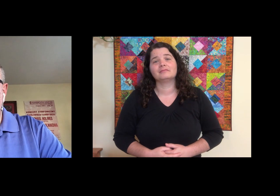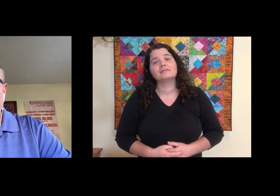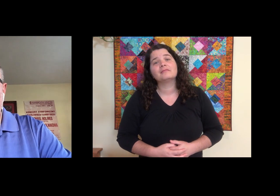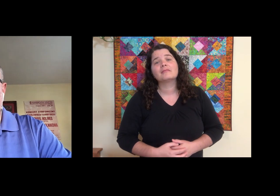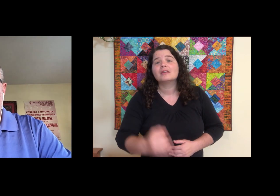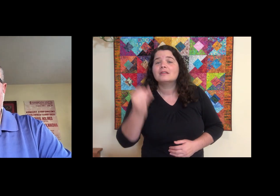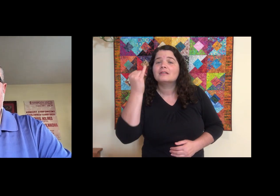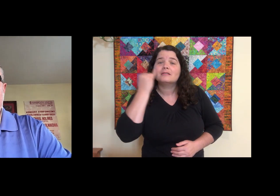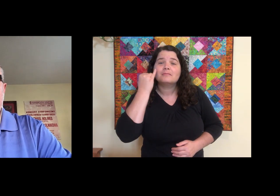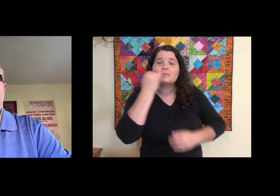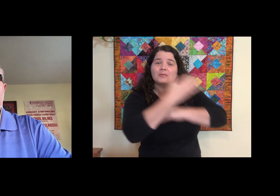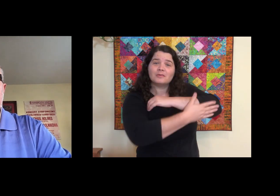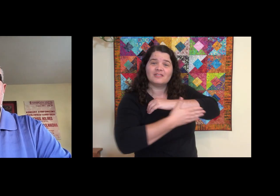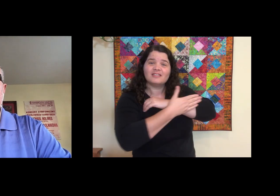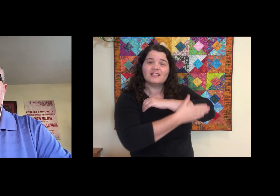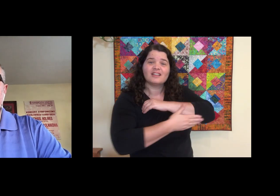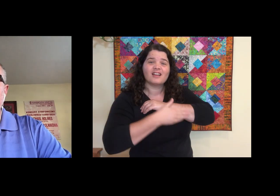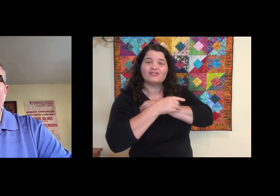Wanting is the nation